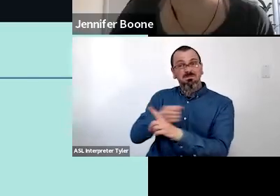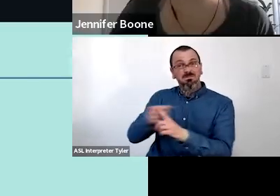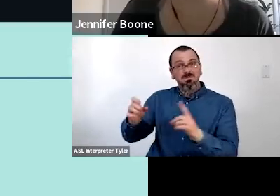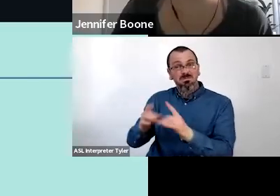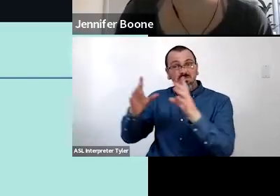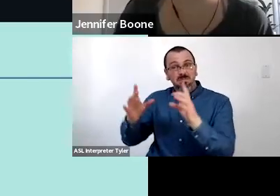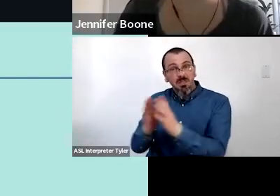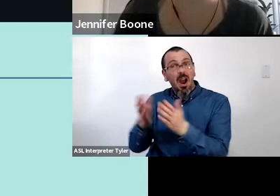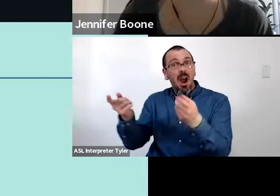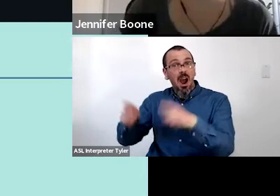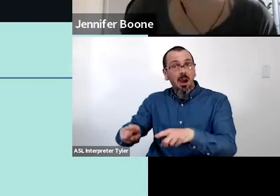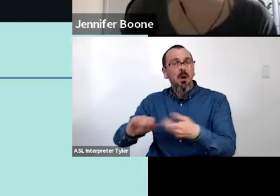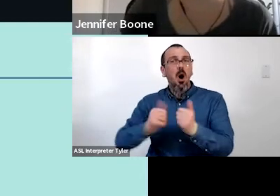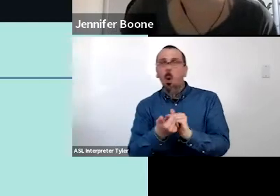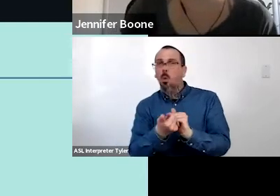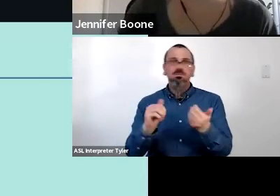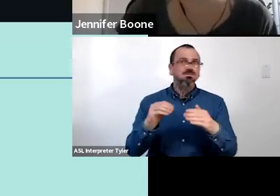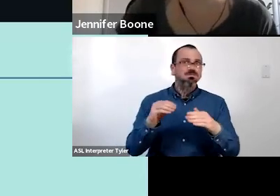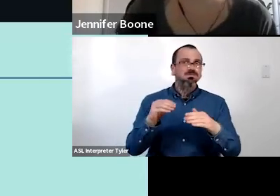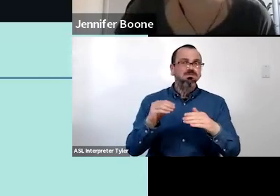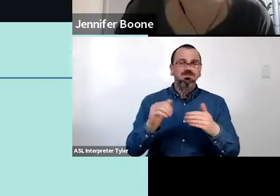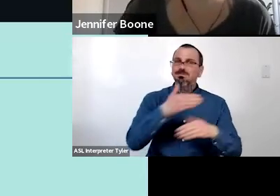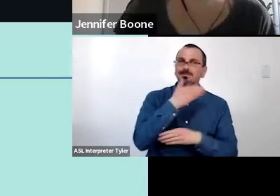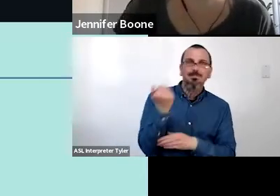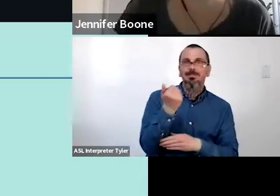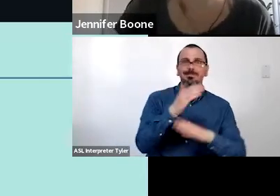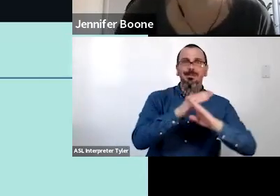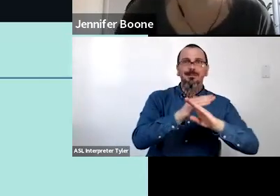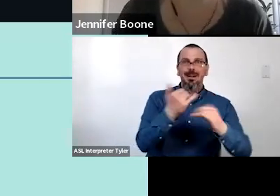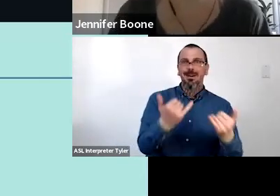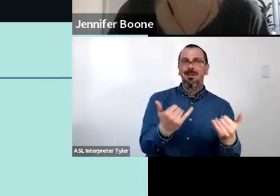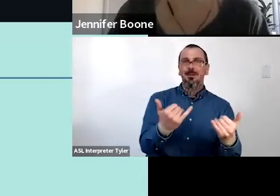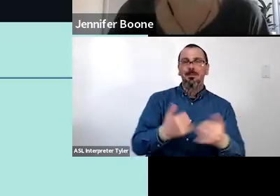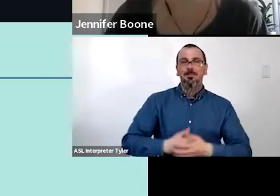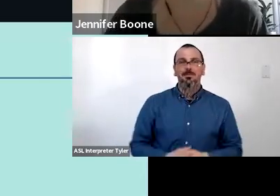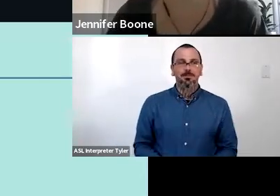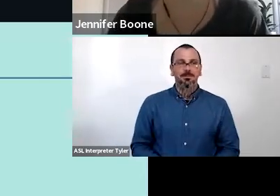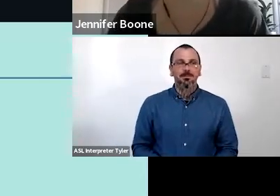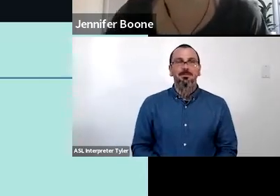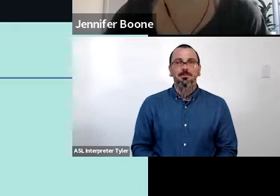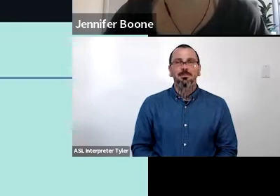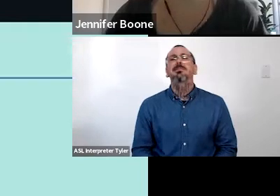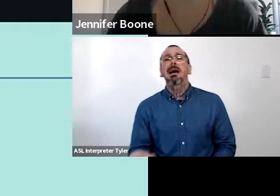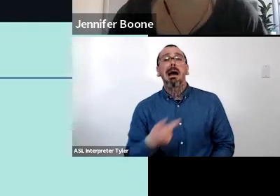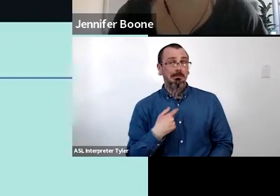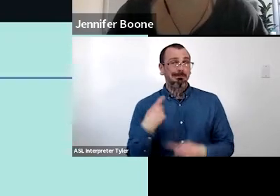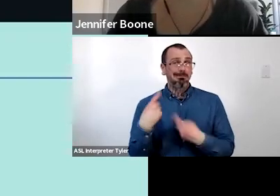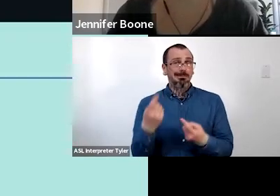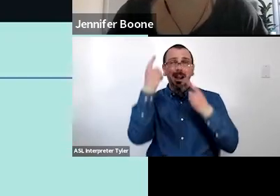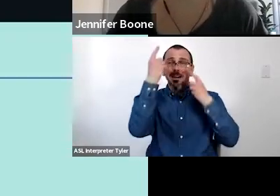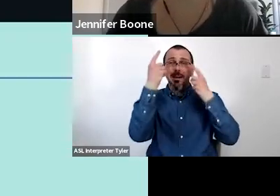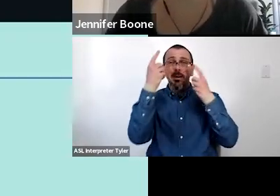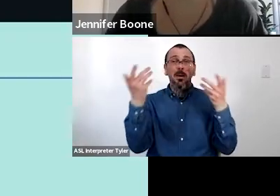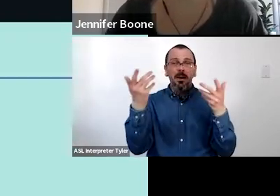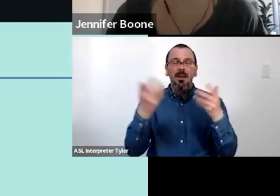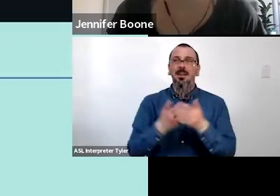I wonder if like, I had been wondering if, community connectedness and being